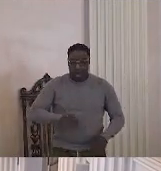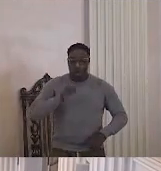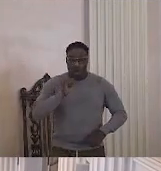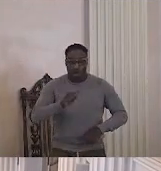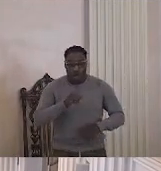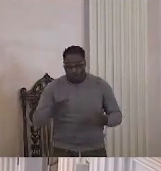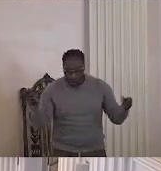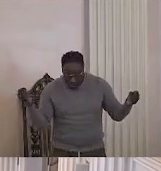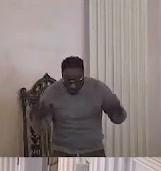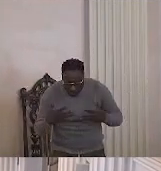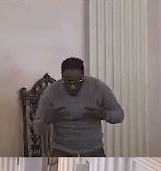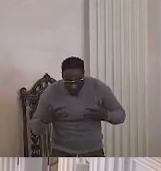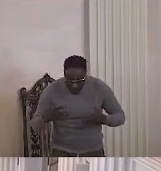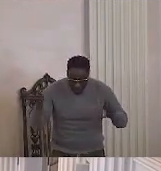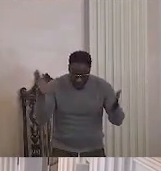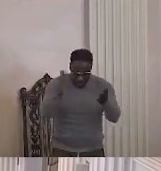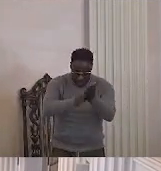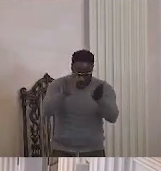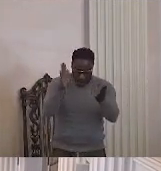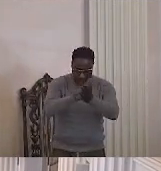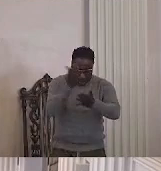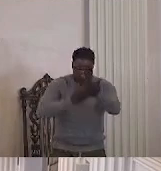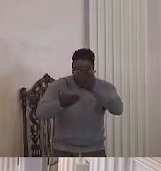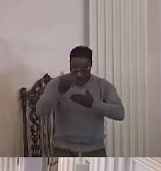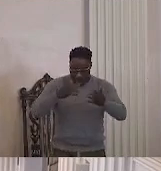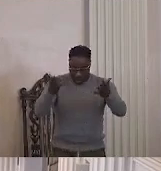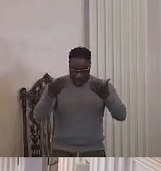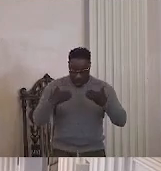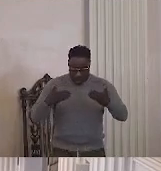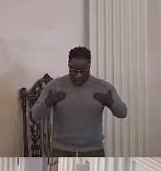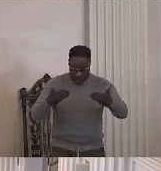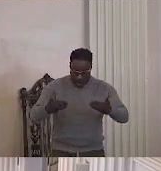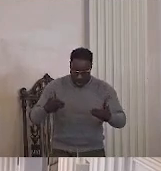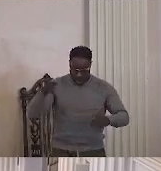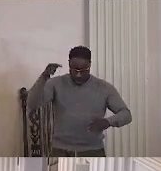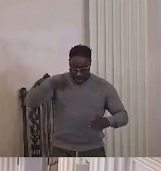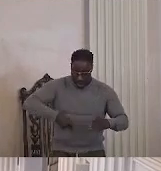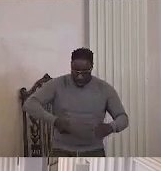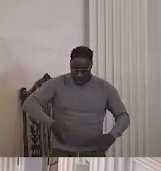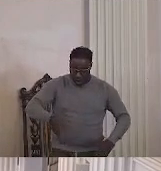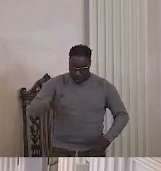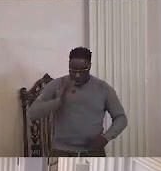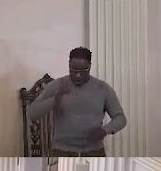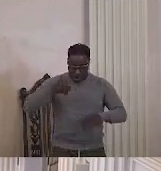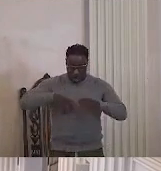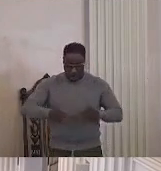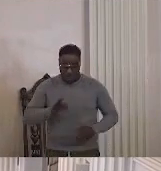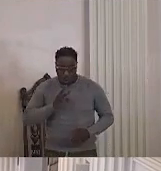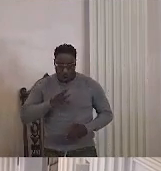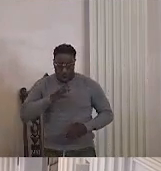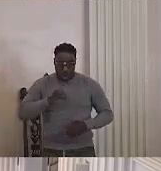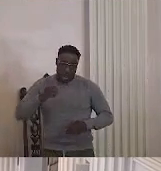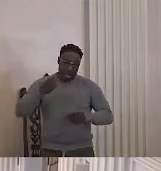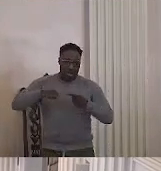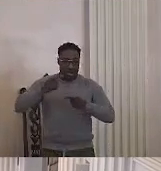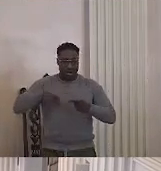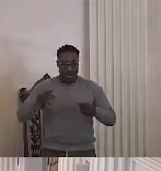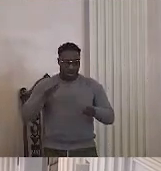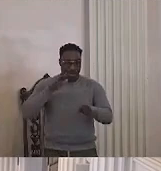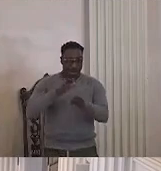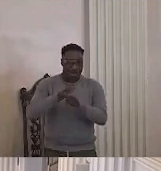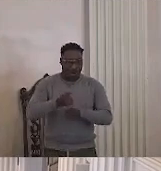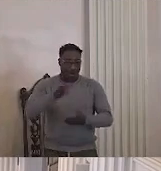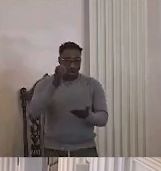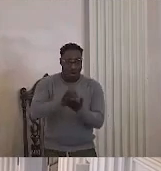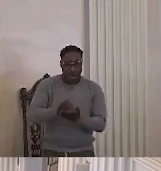people not thirsty, cause a man on that hand. Grab the roots of the tree down by the river, cause you'll come when you spirit up